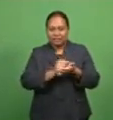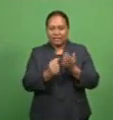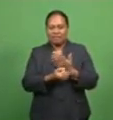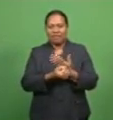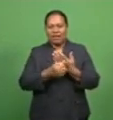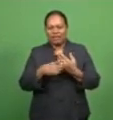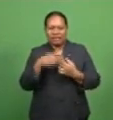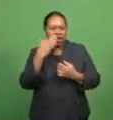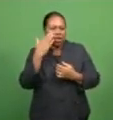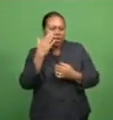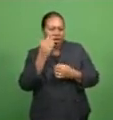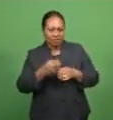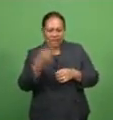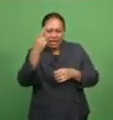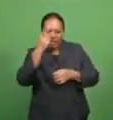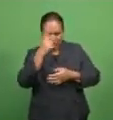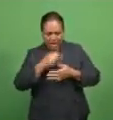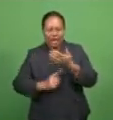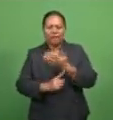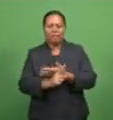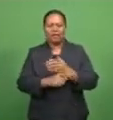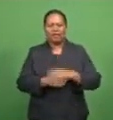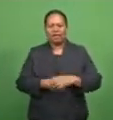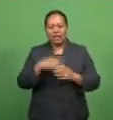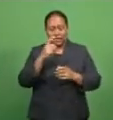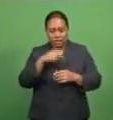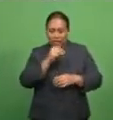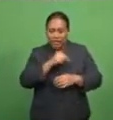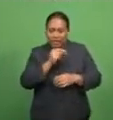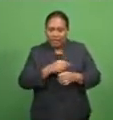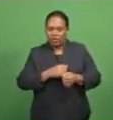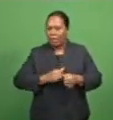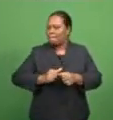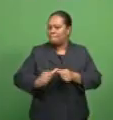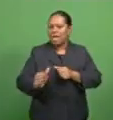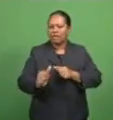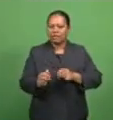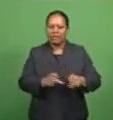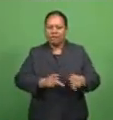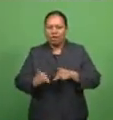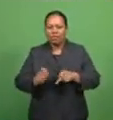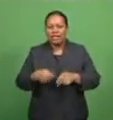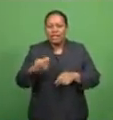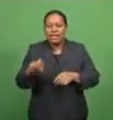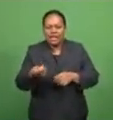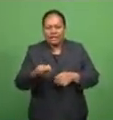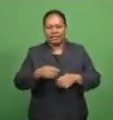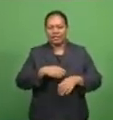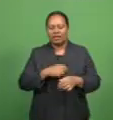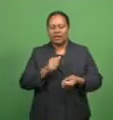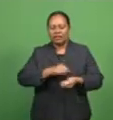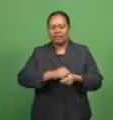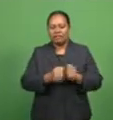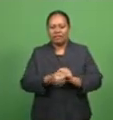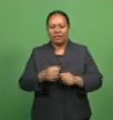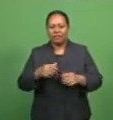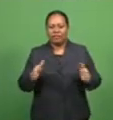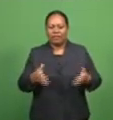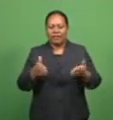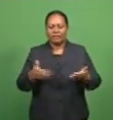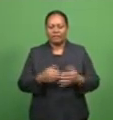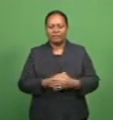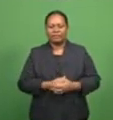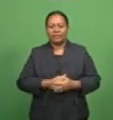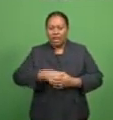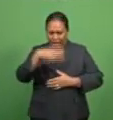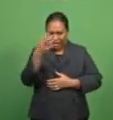is aware of the risks. Baber says players will need to bring their best performance in the next leg of the series. You know, obviously there's a